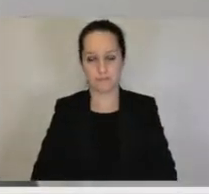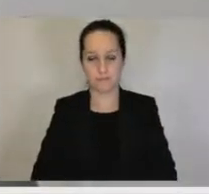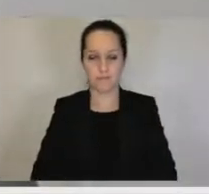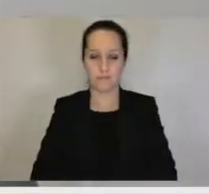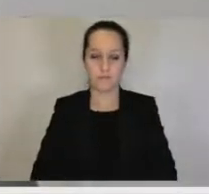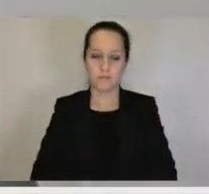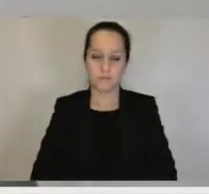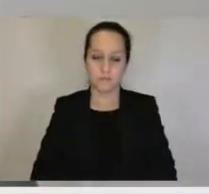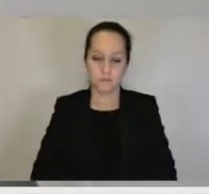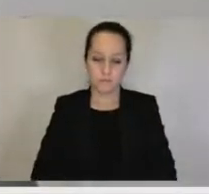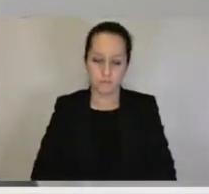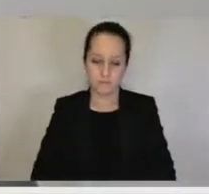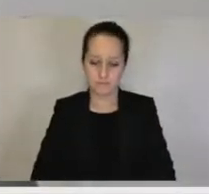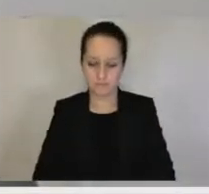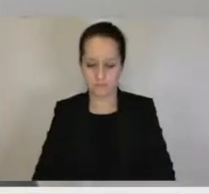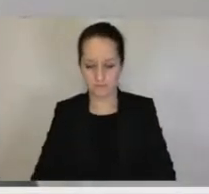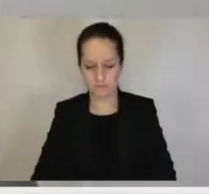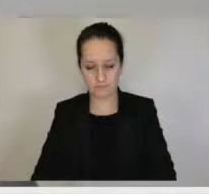please.